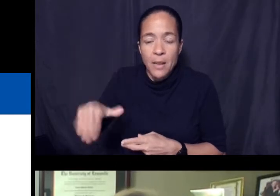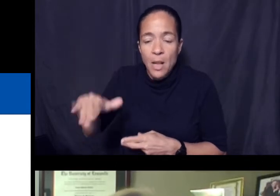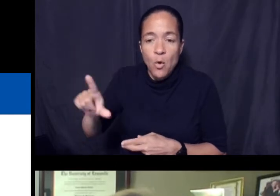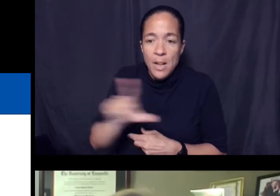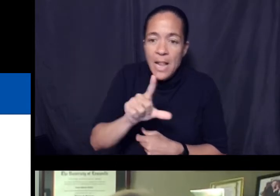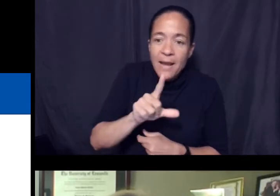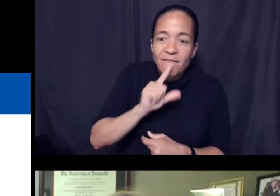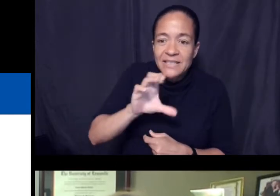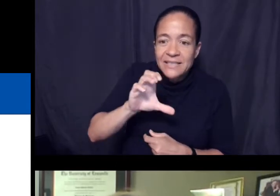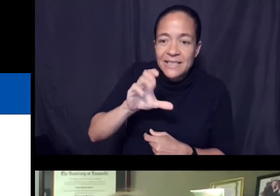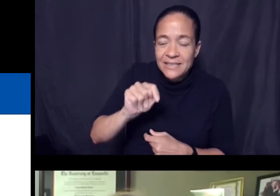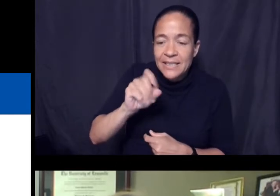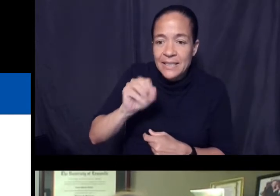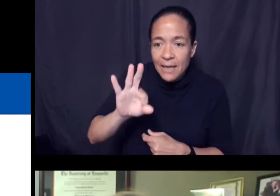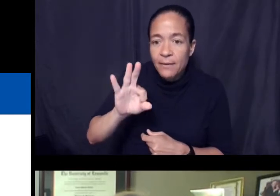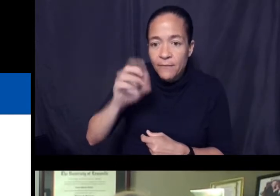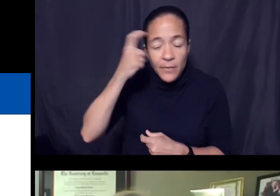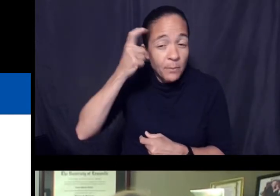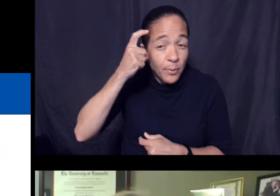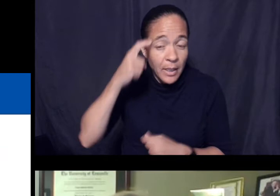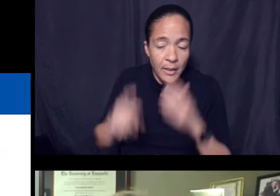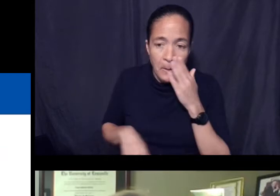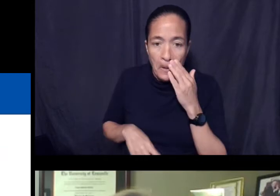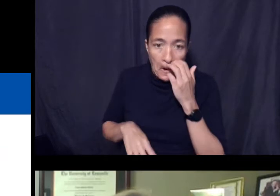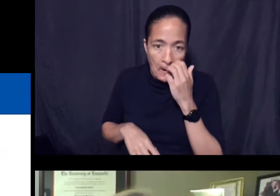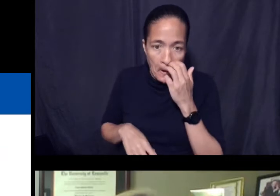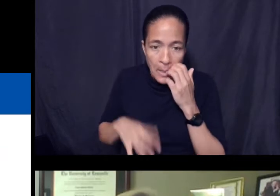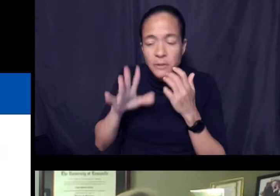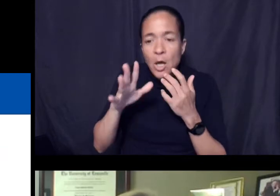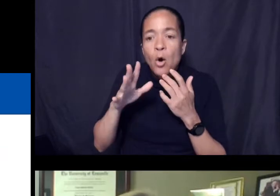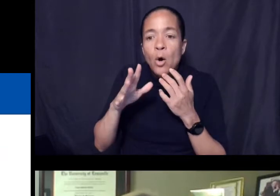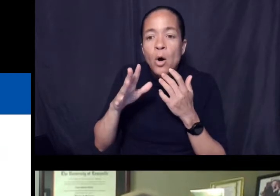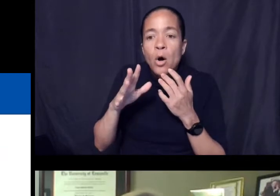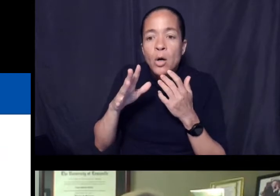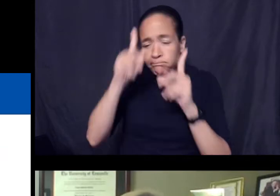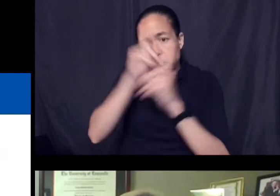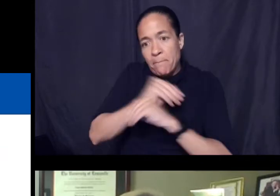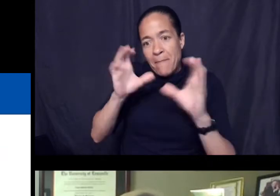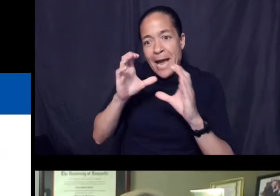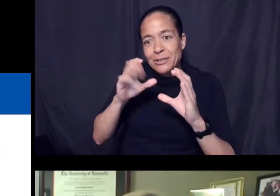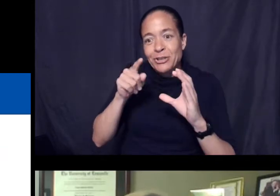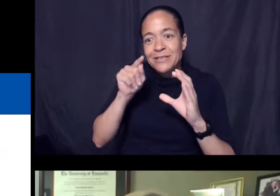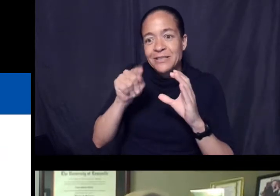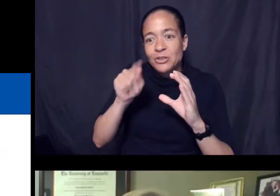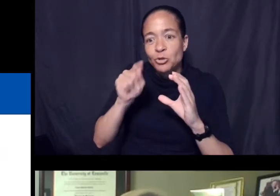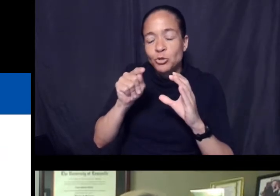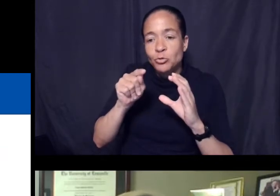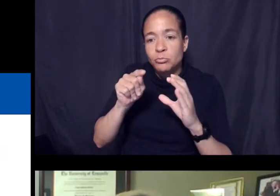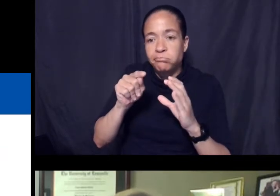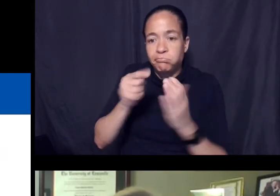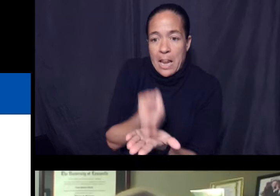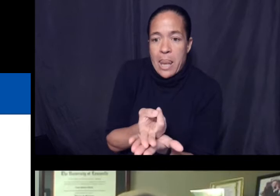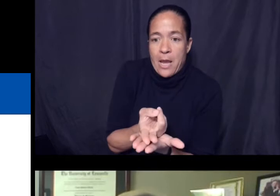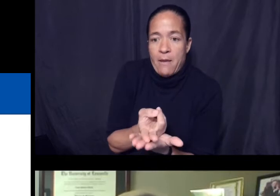of the brain. And so you can pretend that you're on the floor looking up, and these are slices of bread. Okay, so